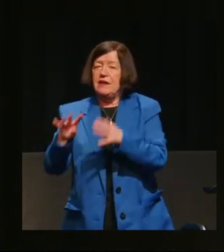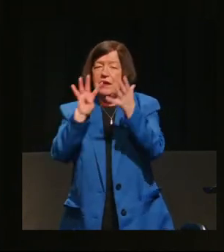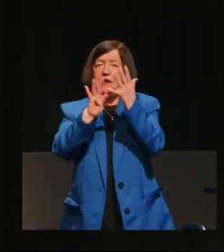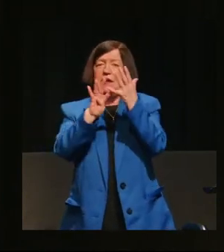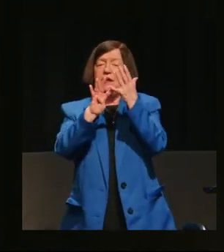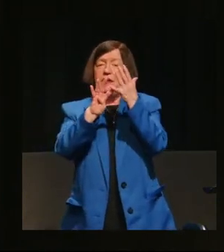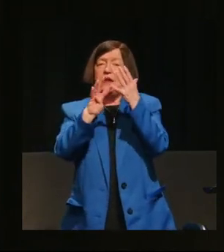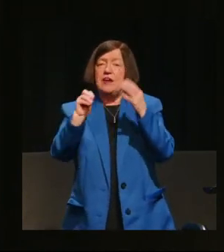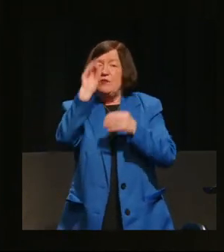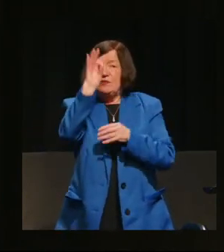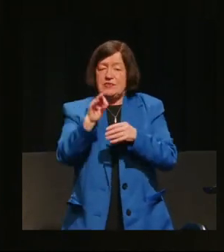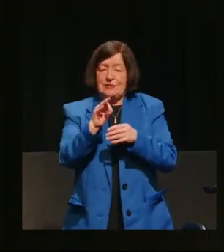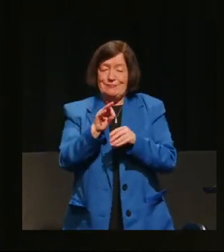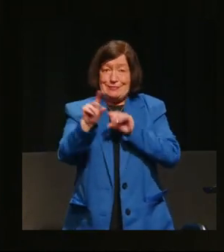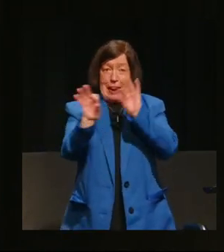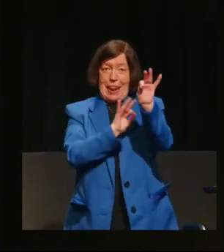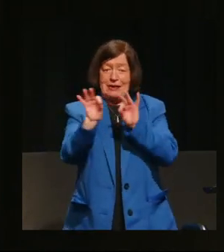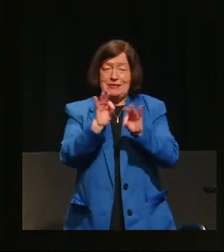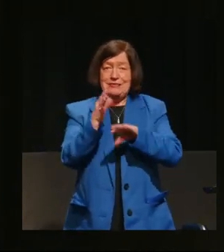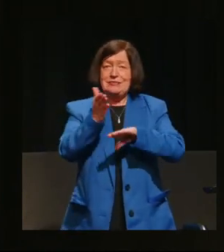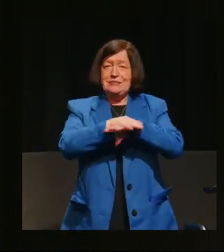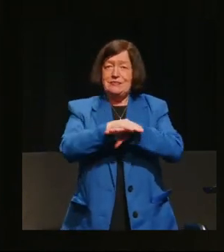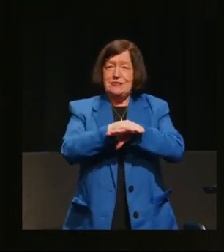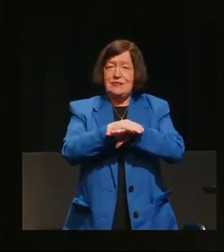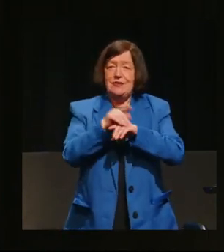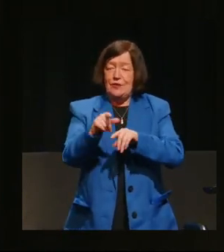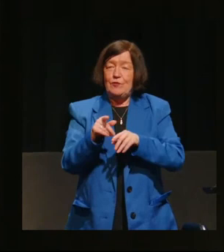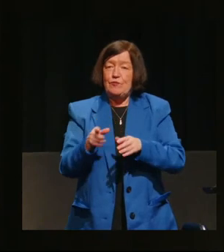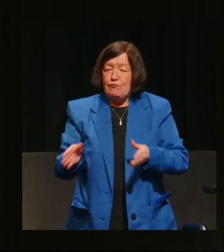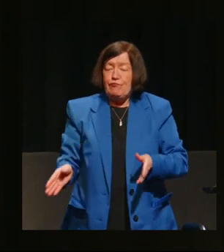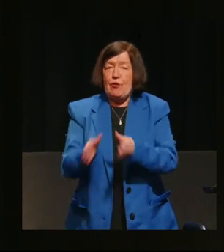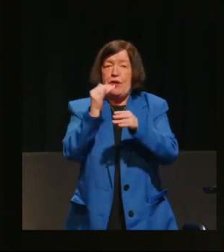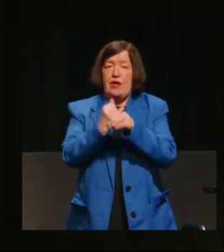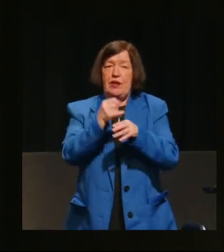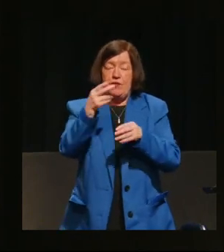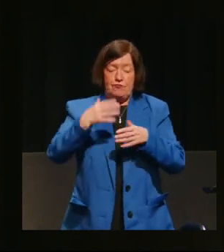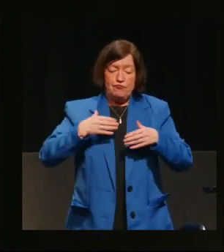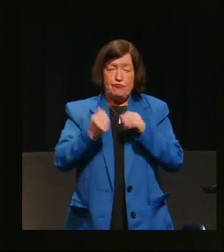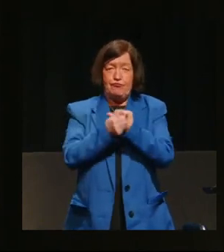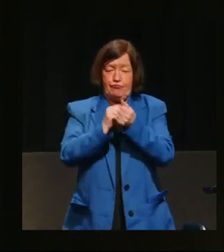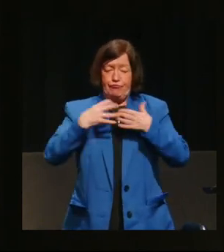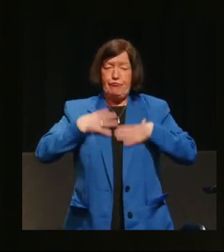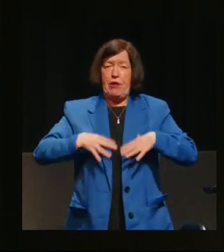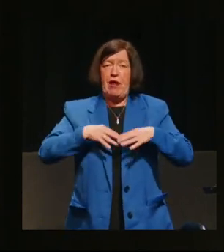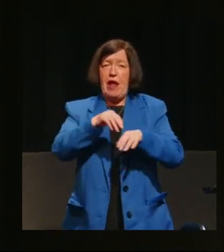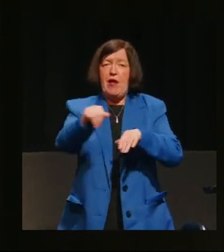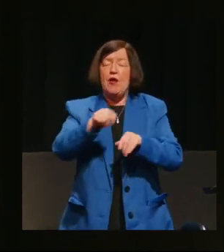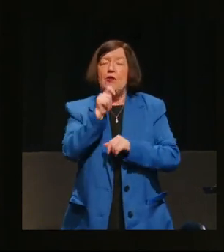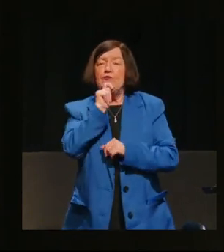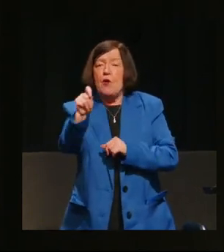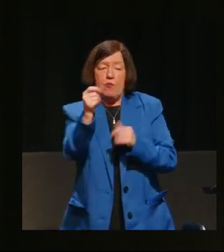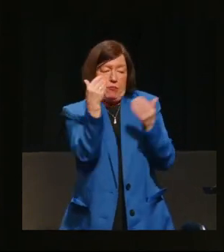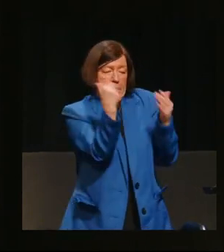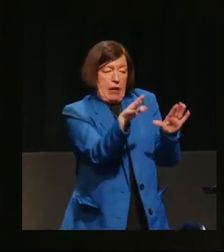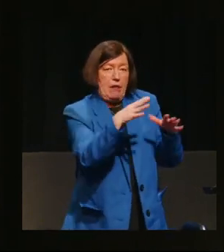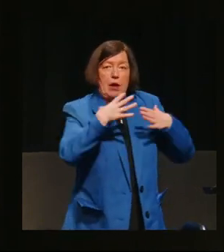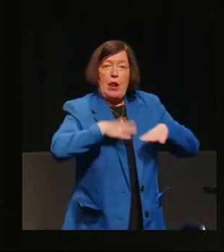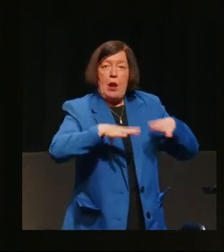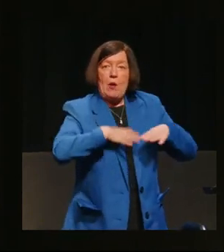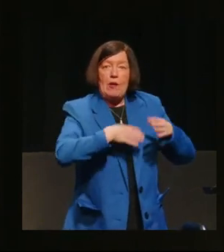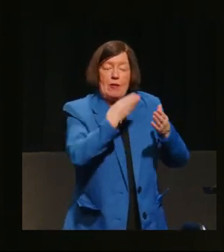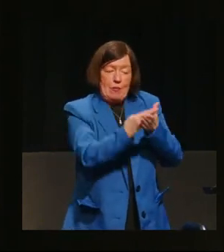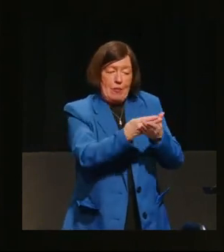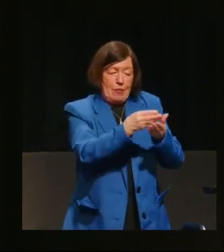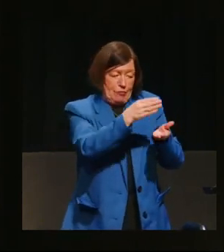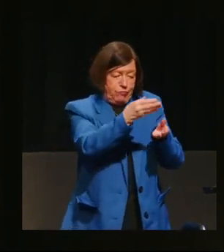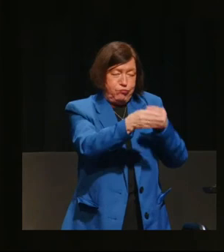90% were selected to die. They were ushered into undressing areas where they were told to leave their clothes neatly on